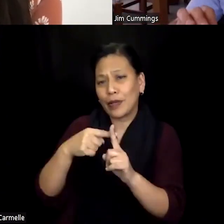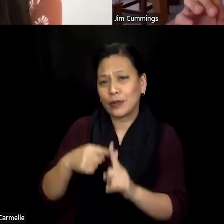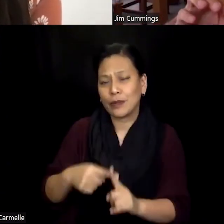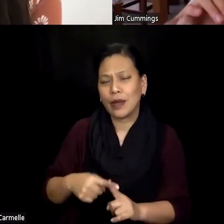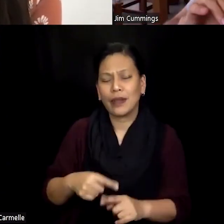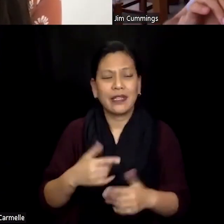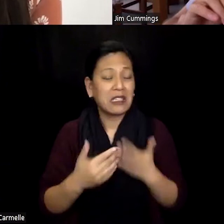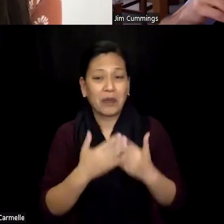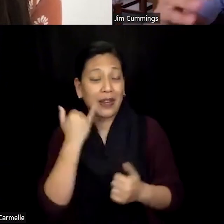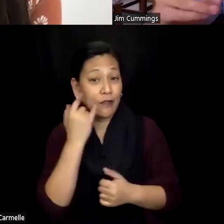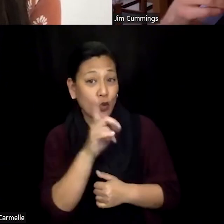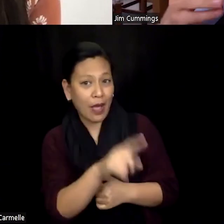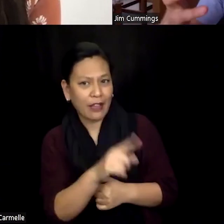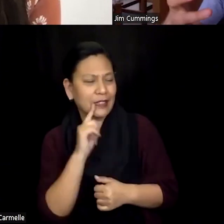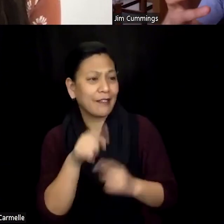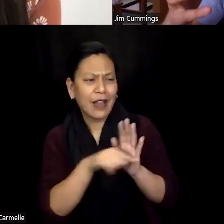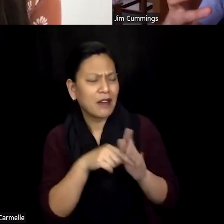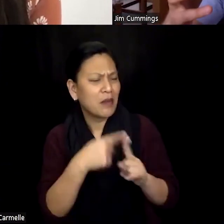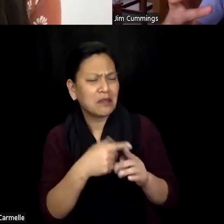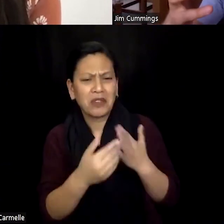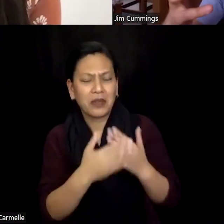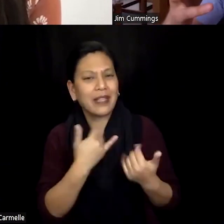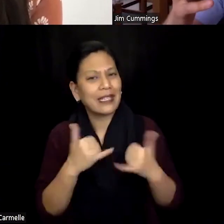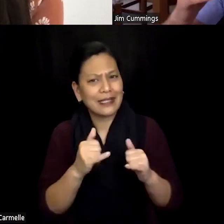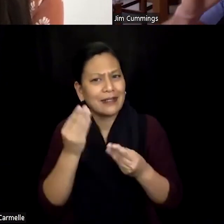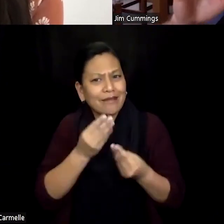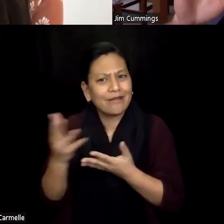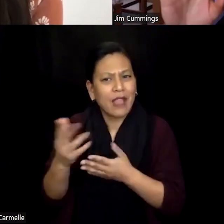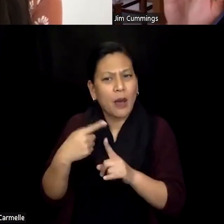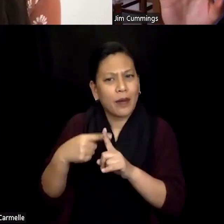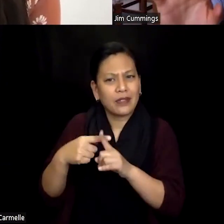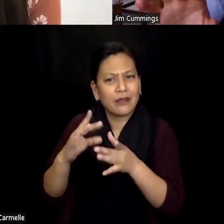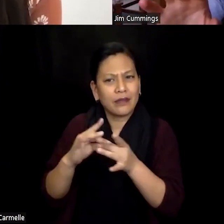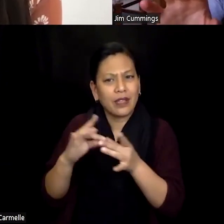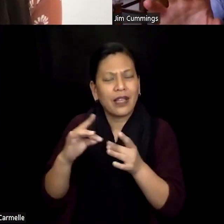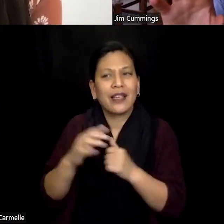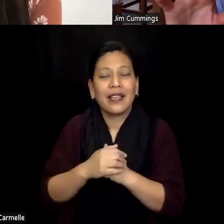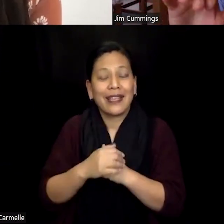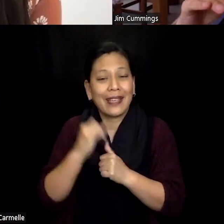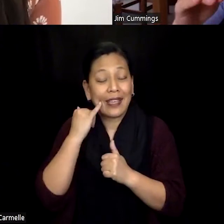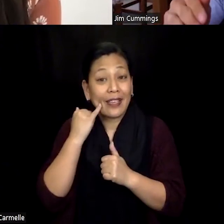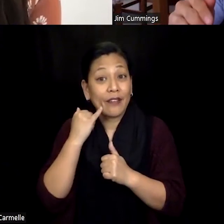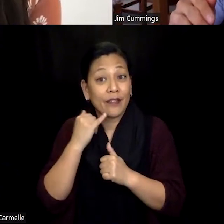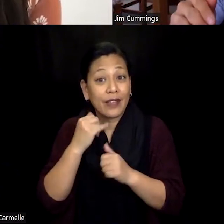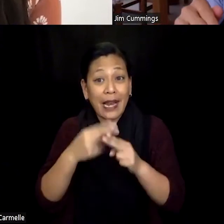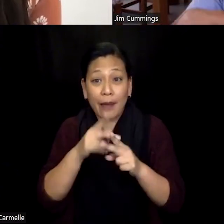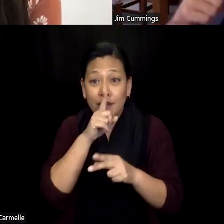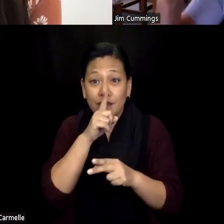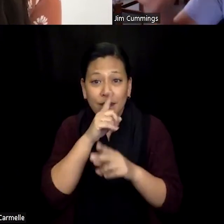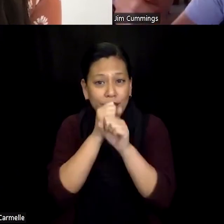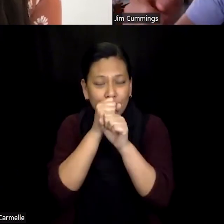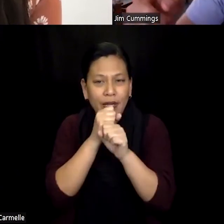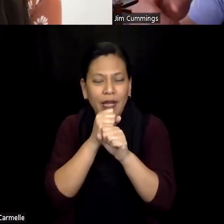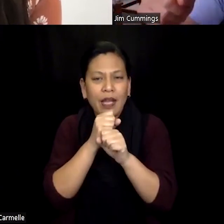stuff. When it's person to person, people tend to be much more couching their language. Whereas if it's anonymous, they can say, this